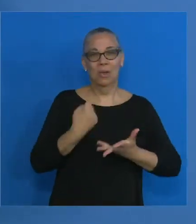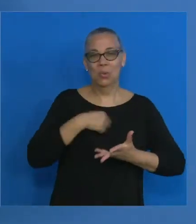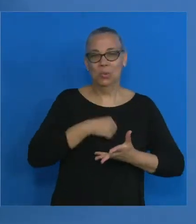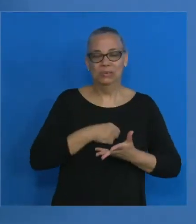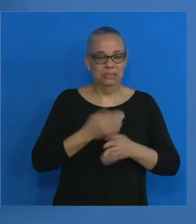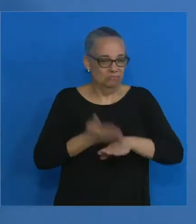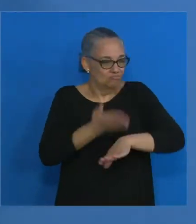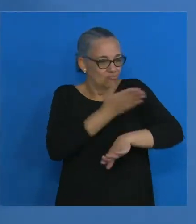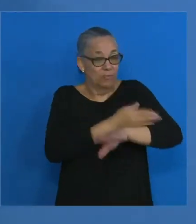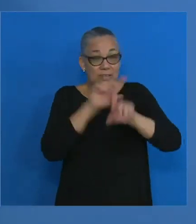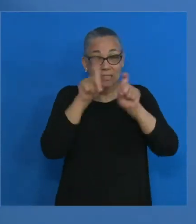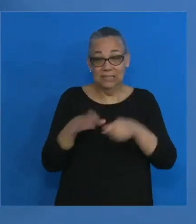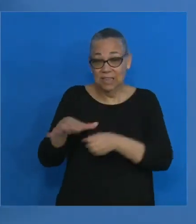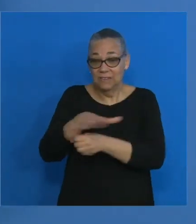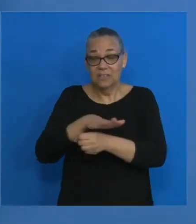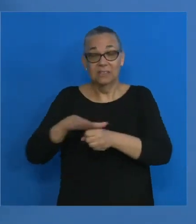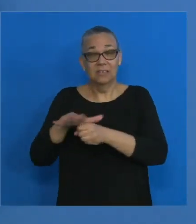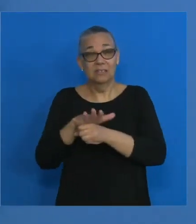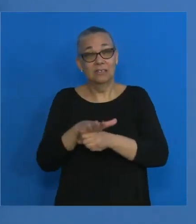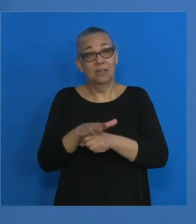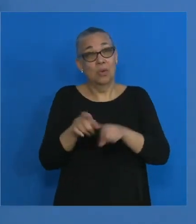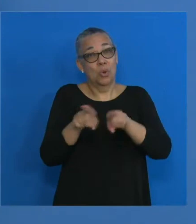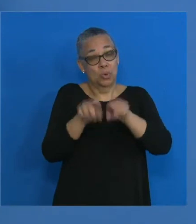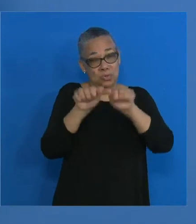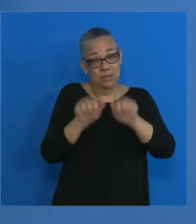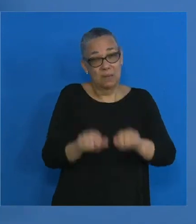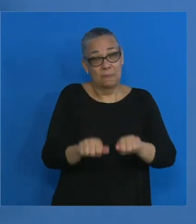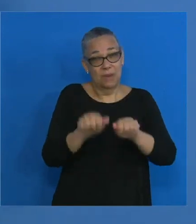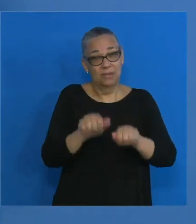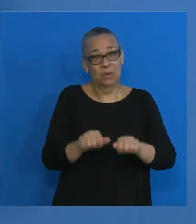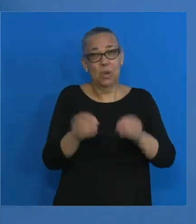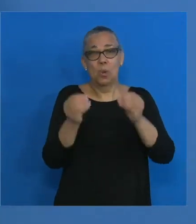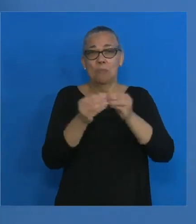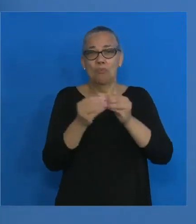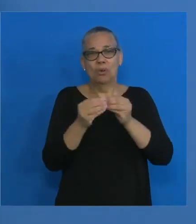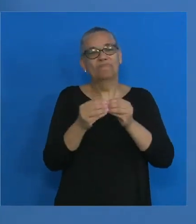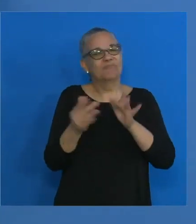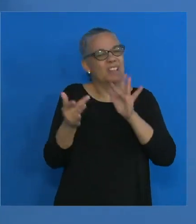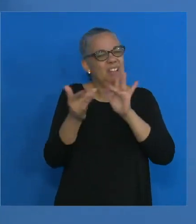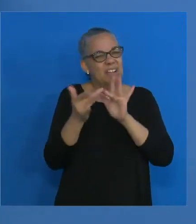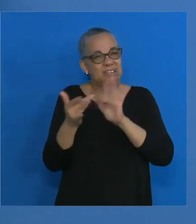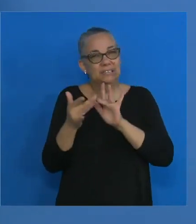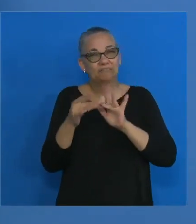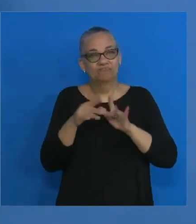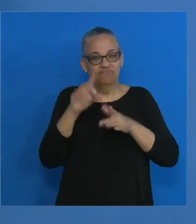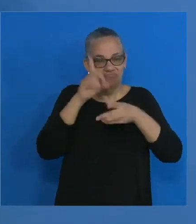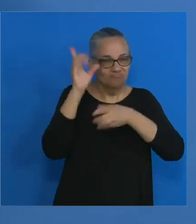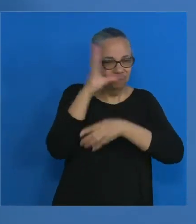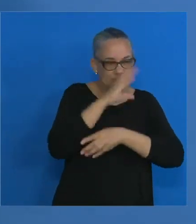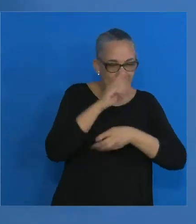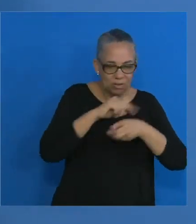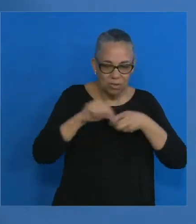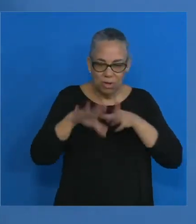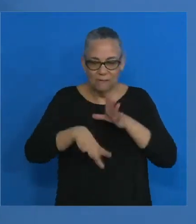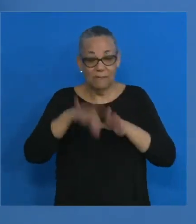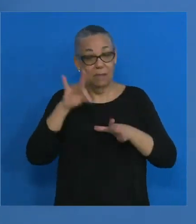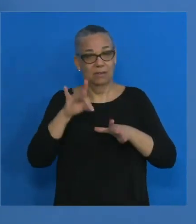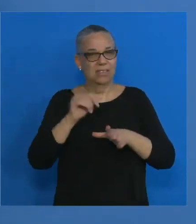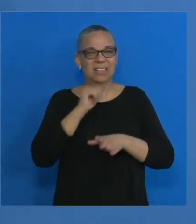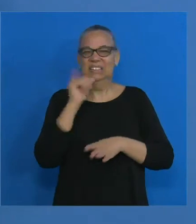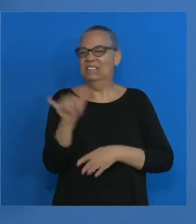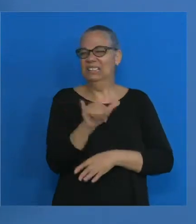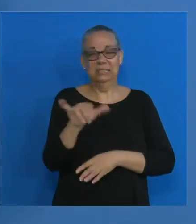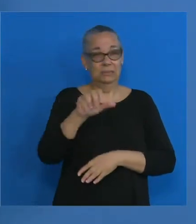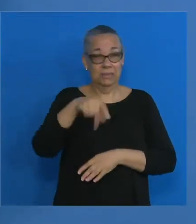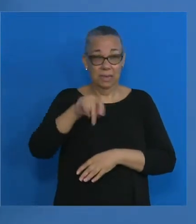testing facilities, as well as the ability, more enhanced contact tracing. So we are not in the position that we were in April when we had the shelter